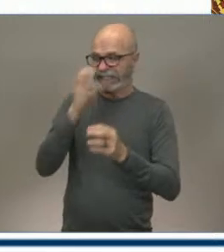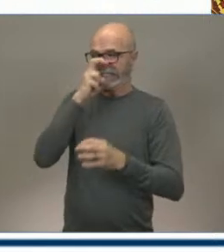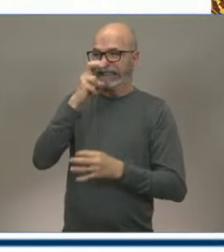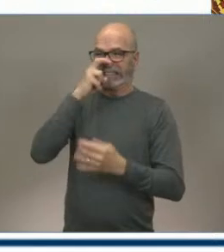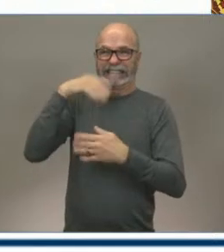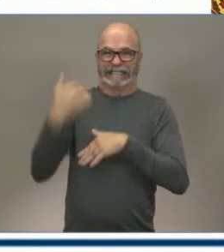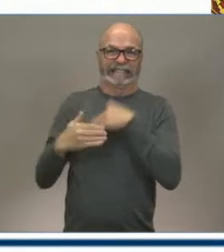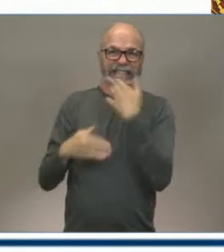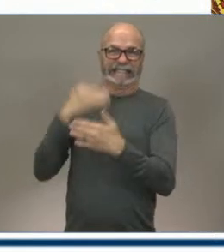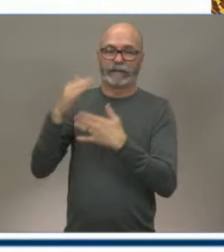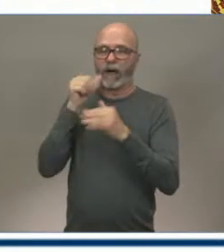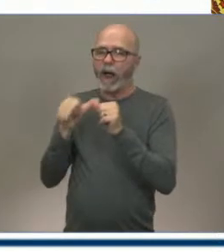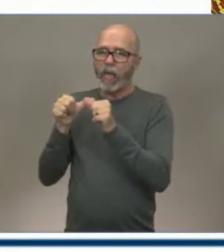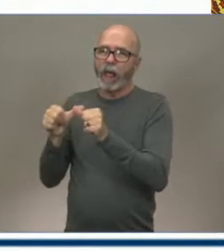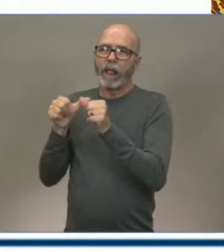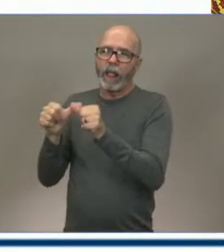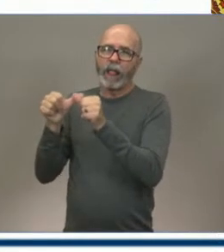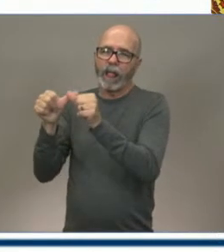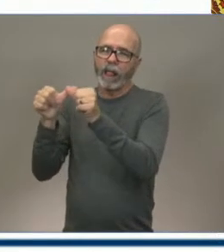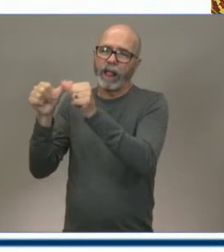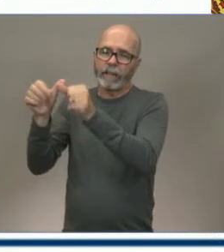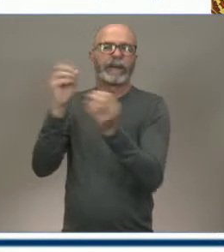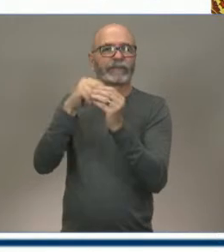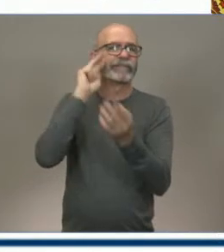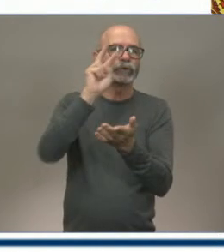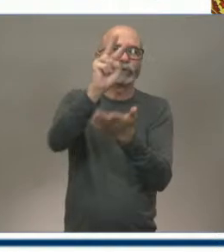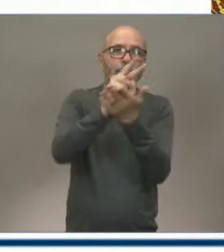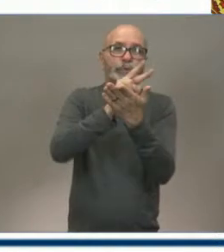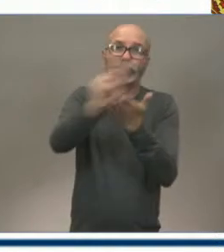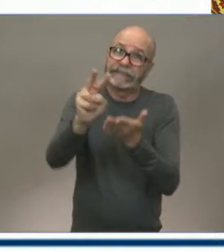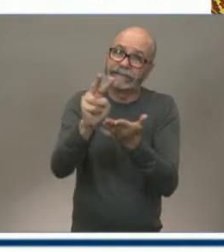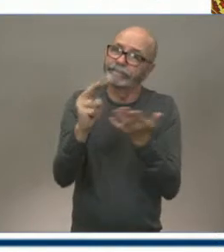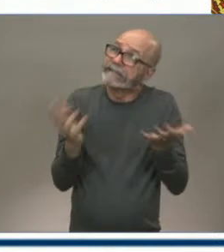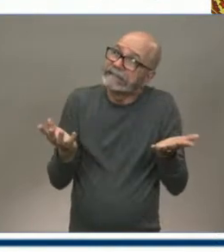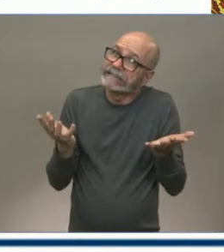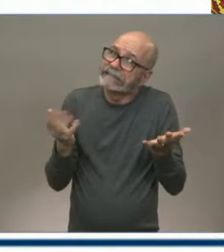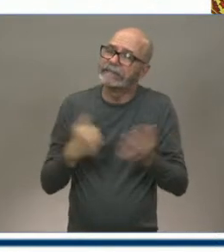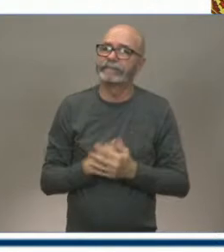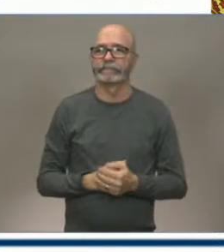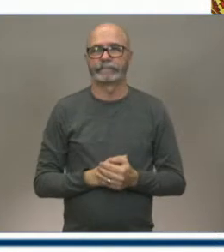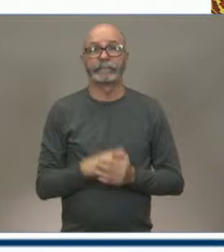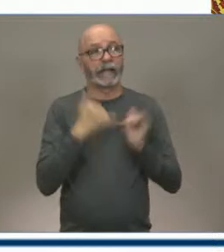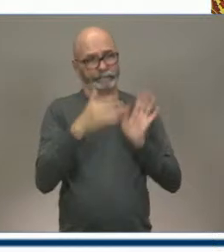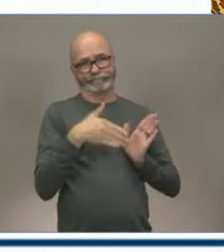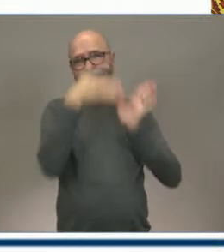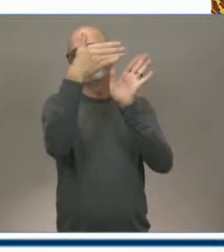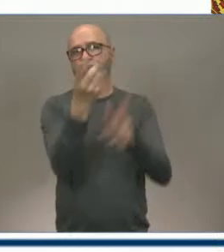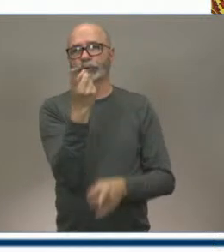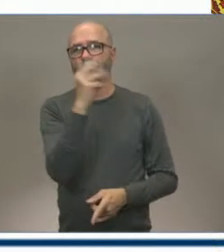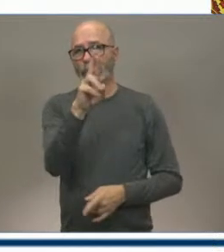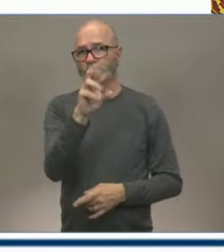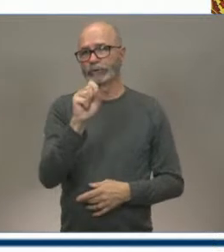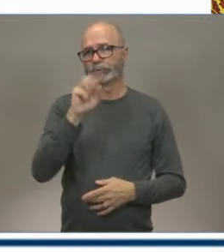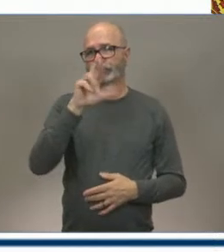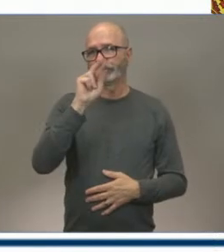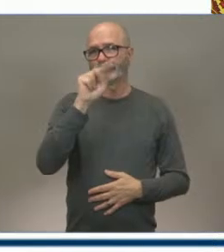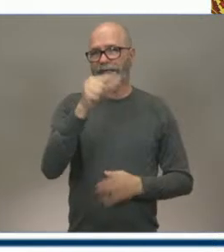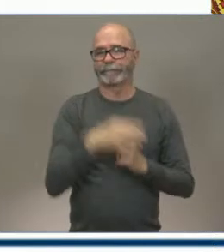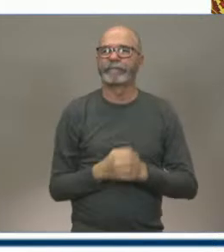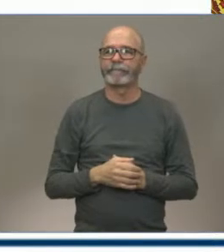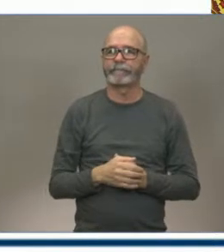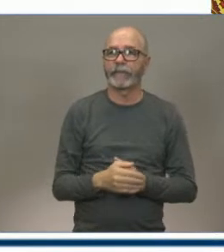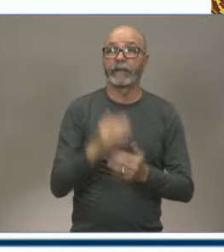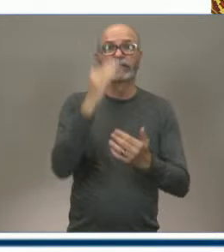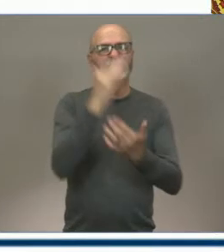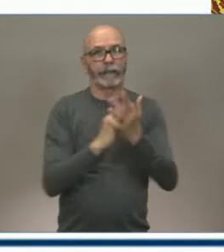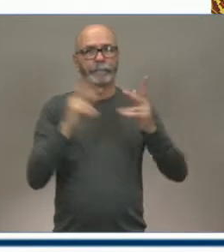you, Premier. Good afternoon, everybody. And before I start, a number of people online have been wondering if my health is okay. I've got a bit of a